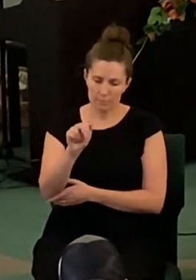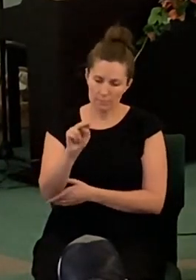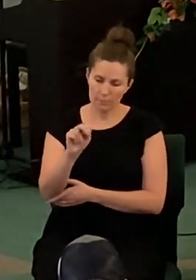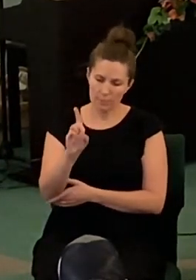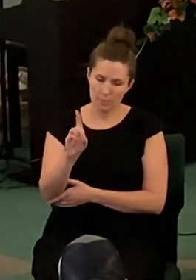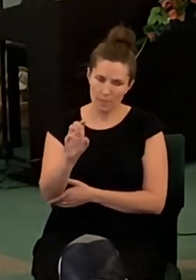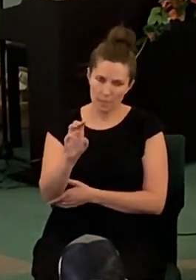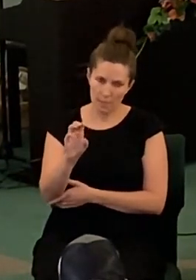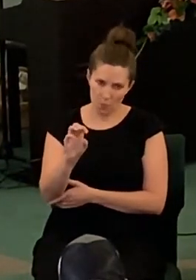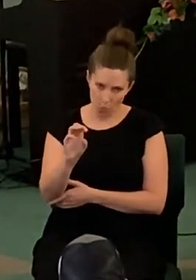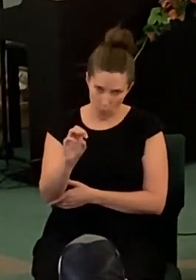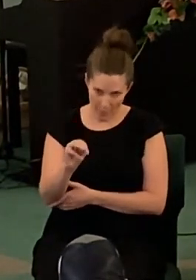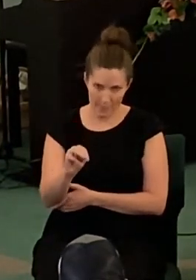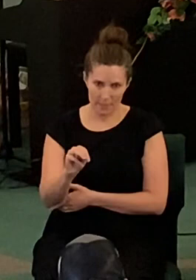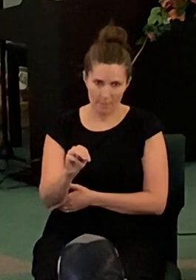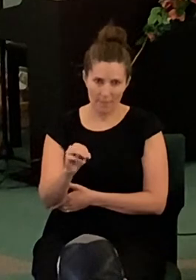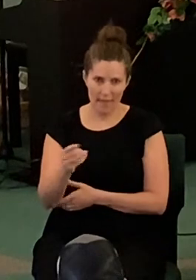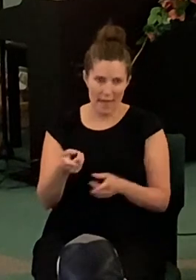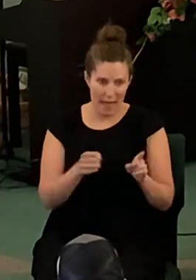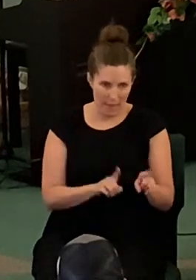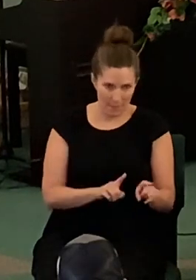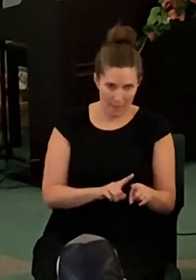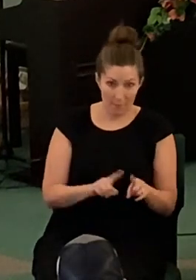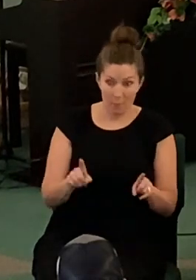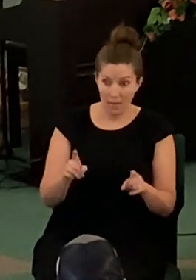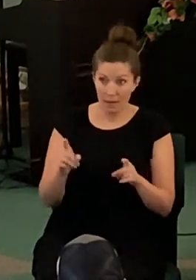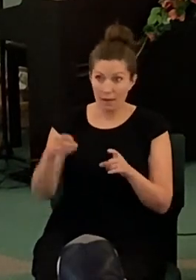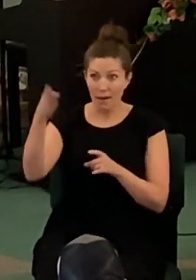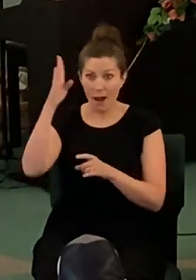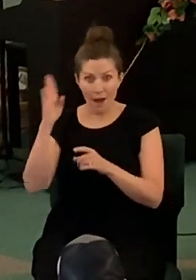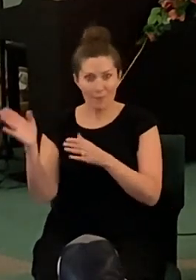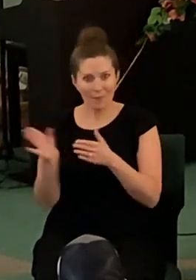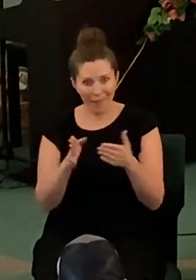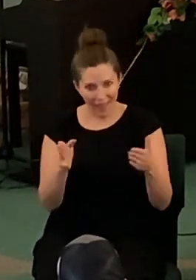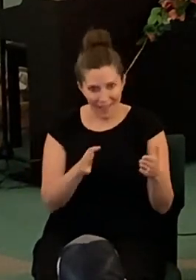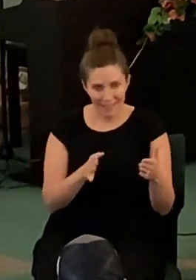would die and be the perfect sacrifice for us.